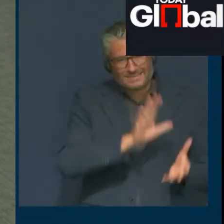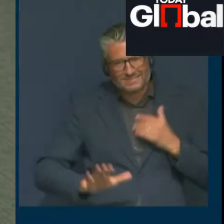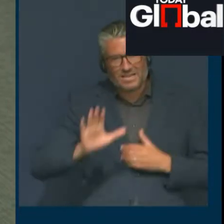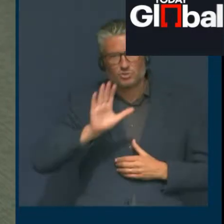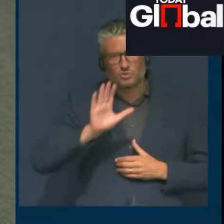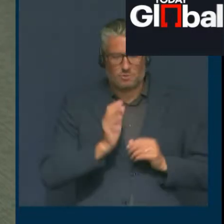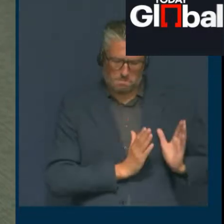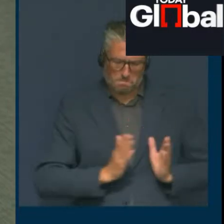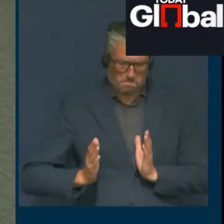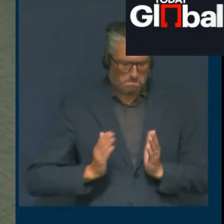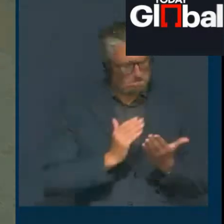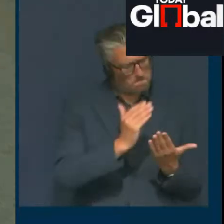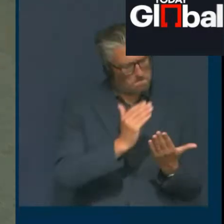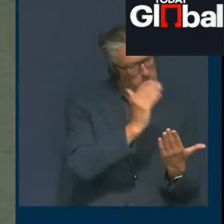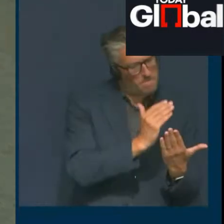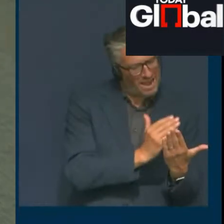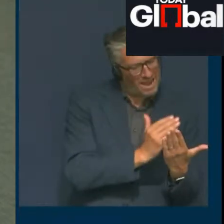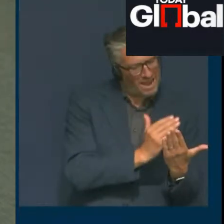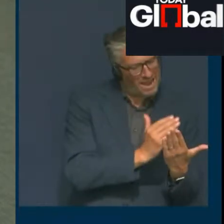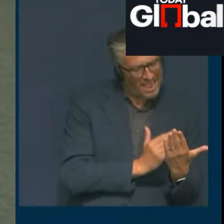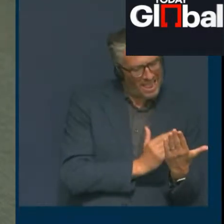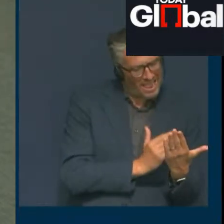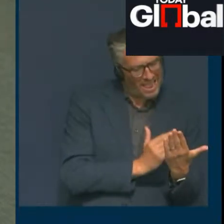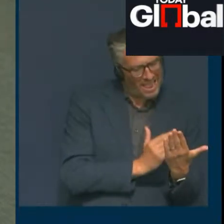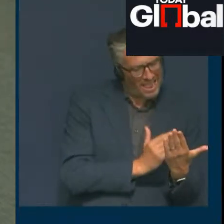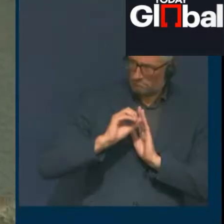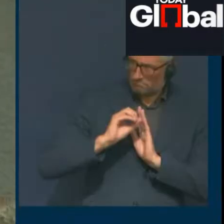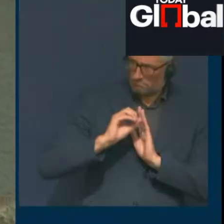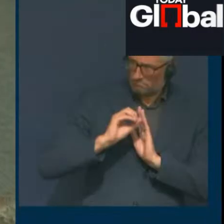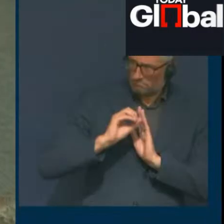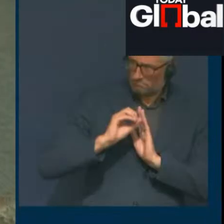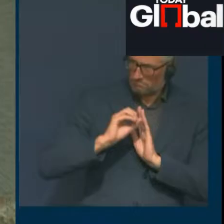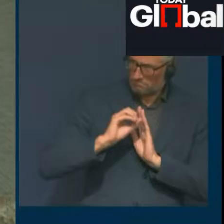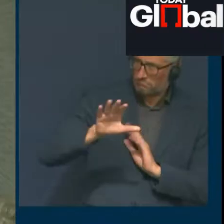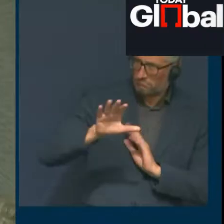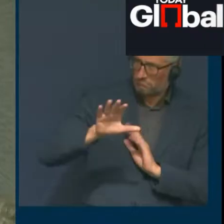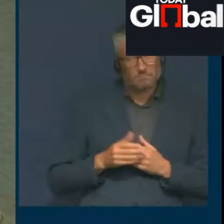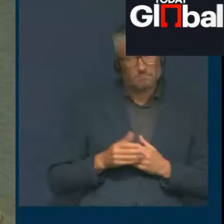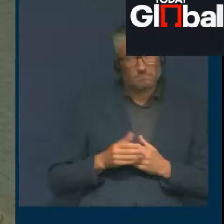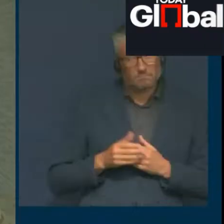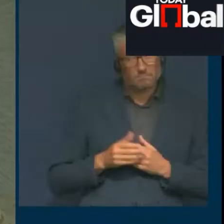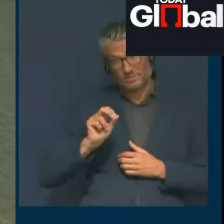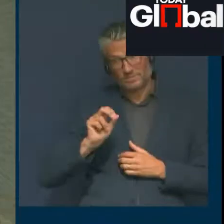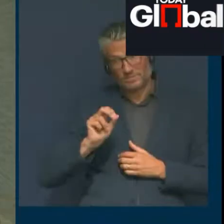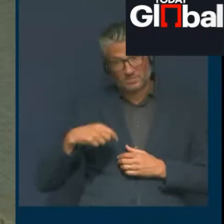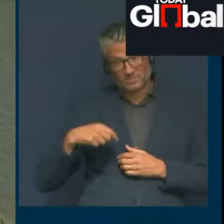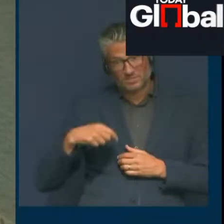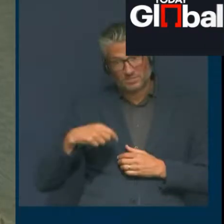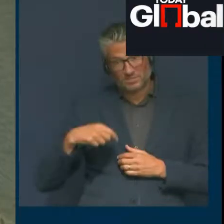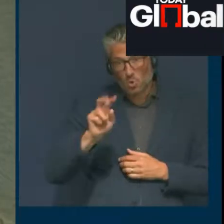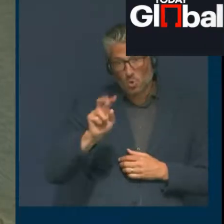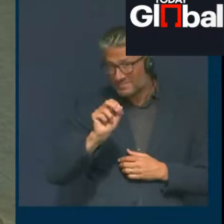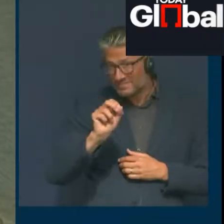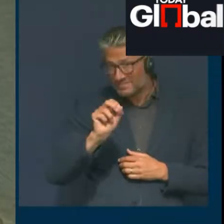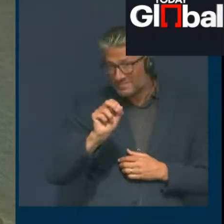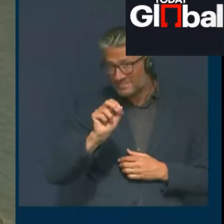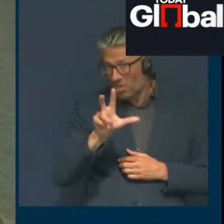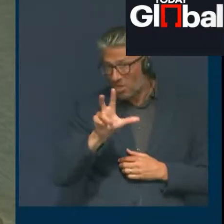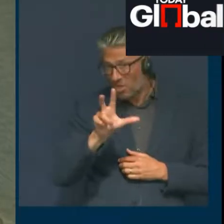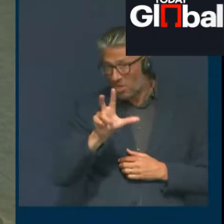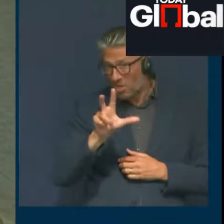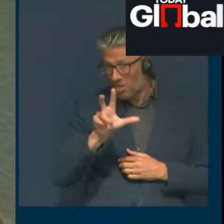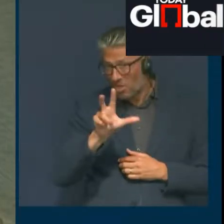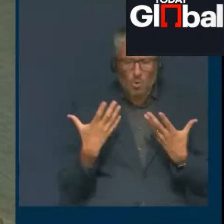plans 2026-2030 in cooperation with the National Committee of persons